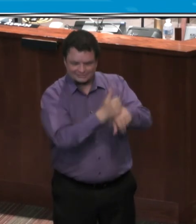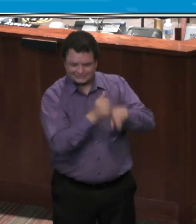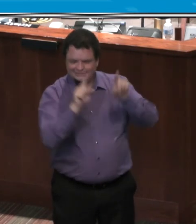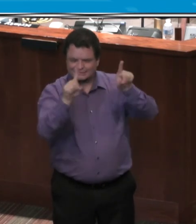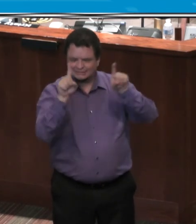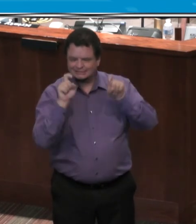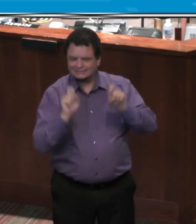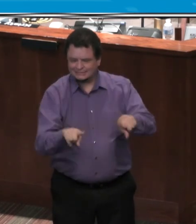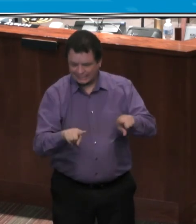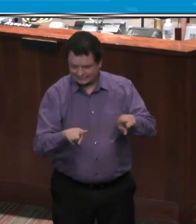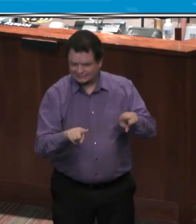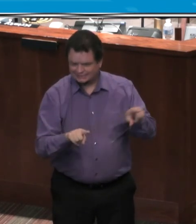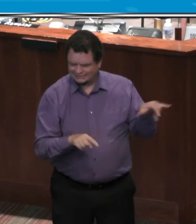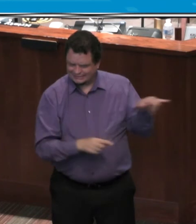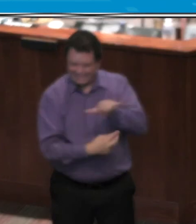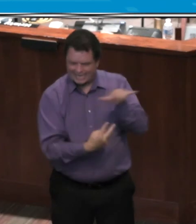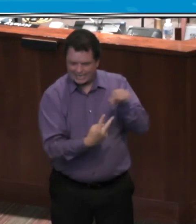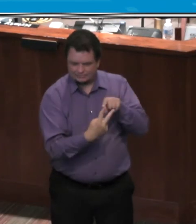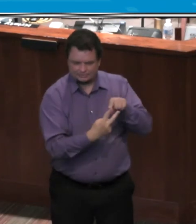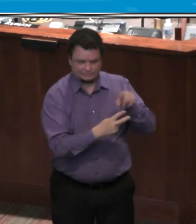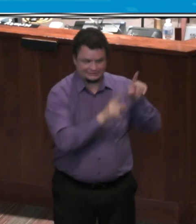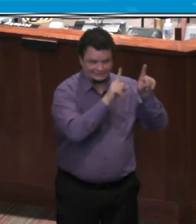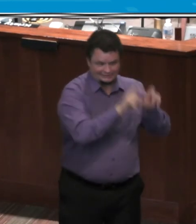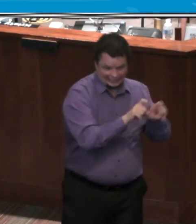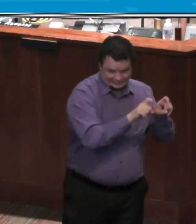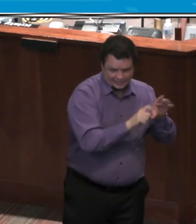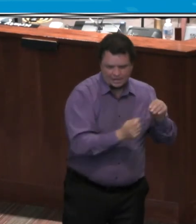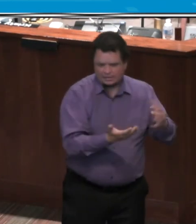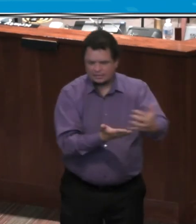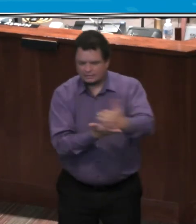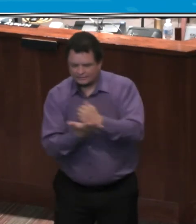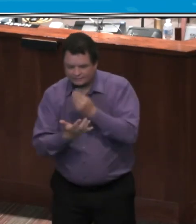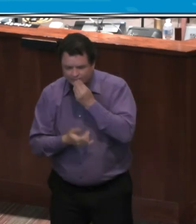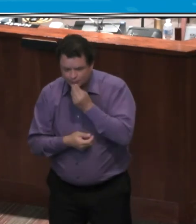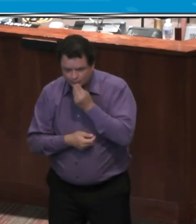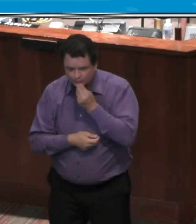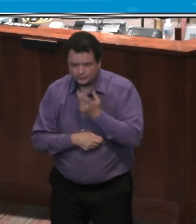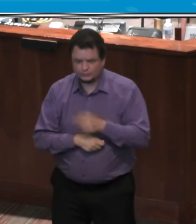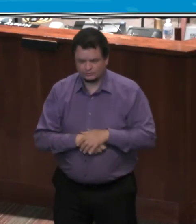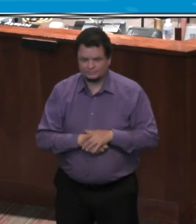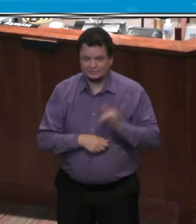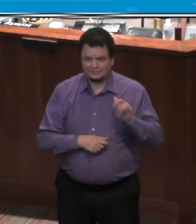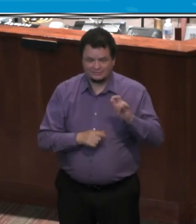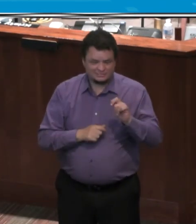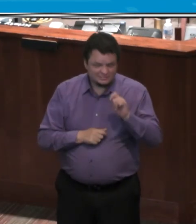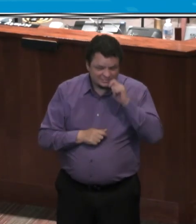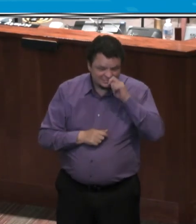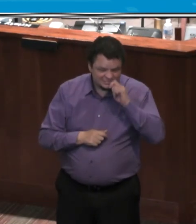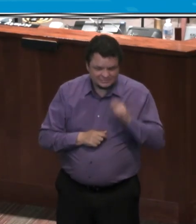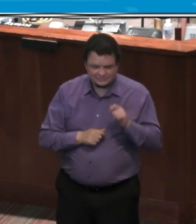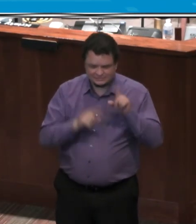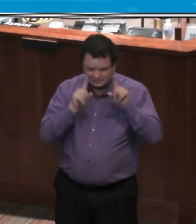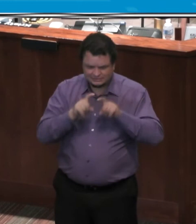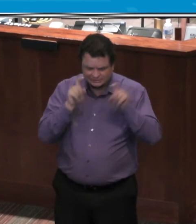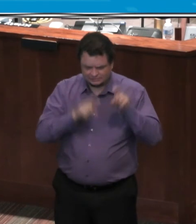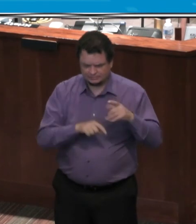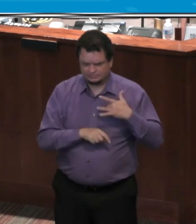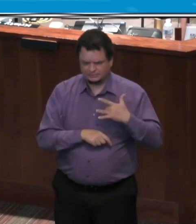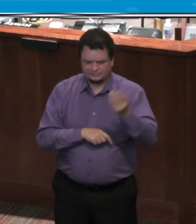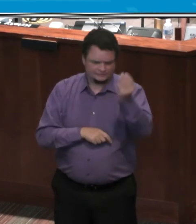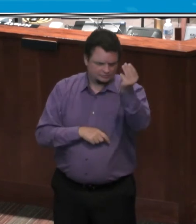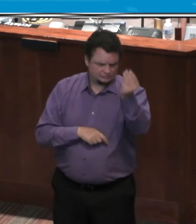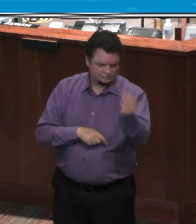to collect samples for a couple of hours each Monday during that time frame. We were